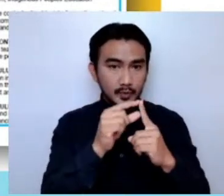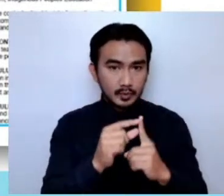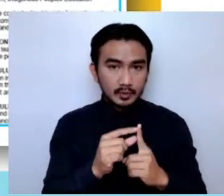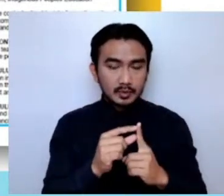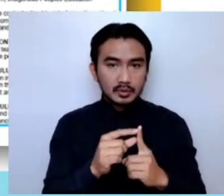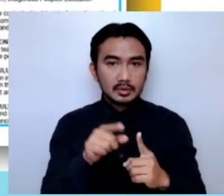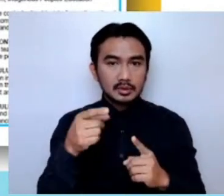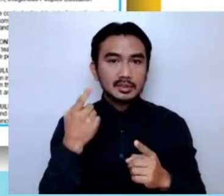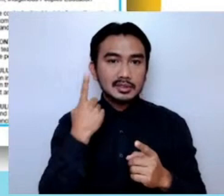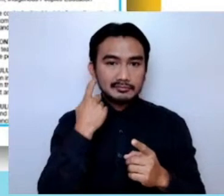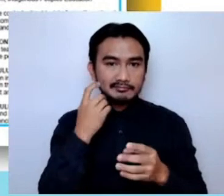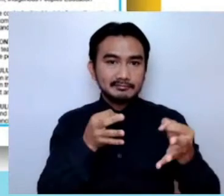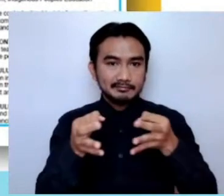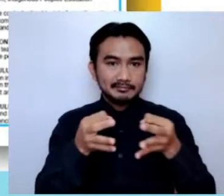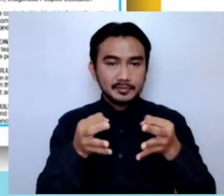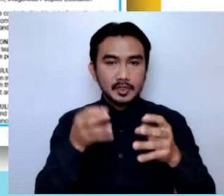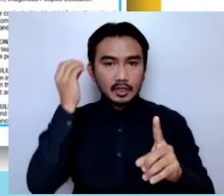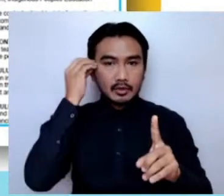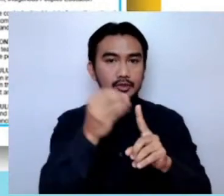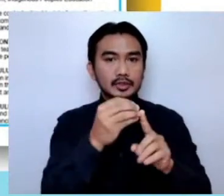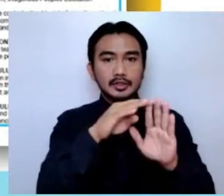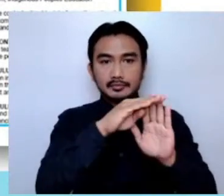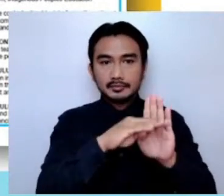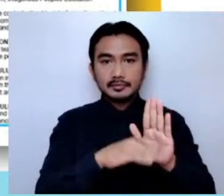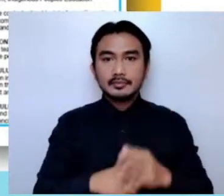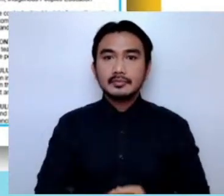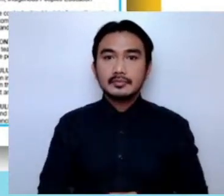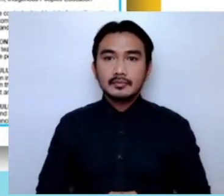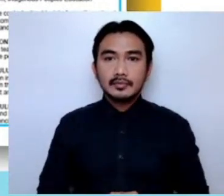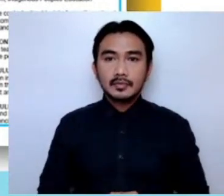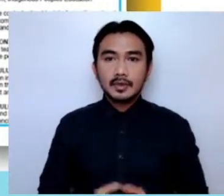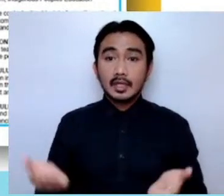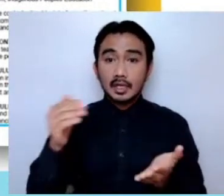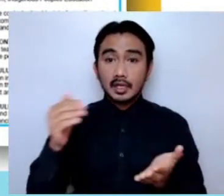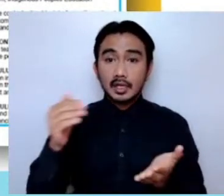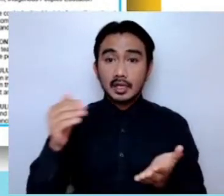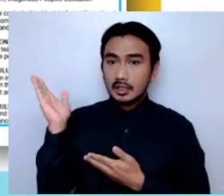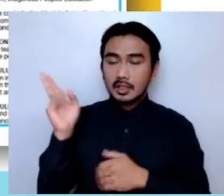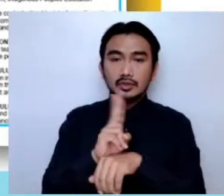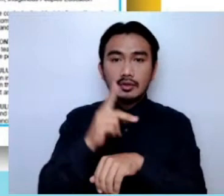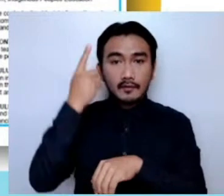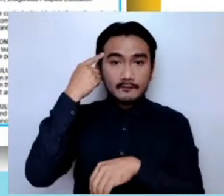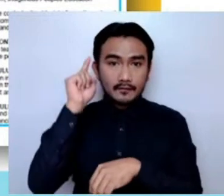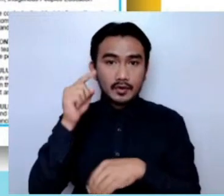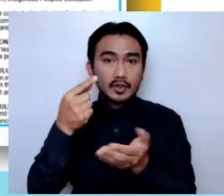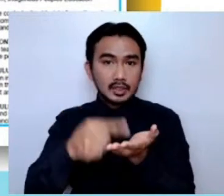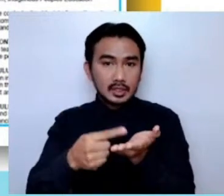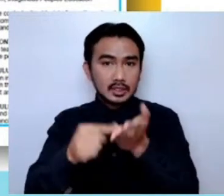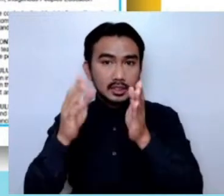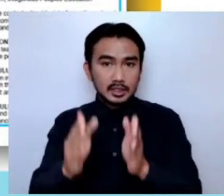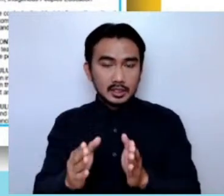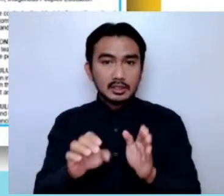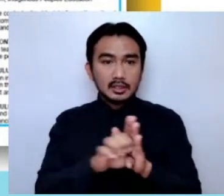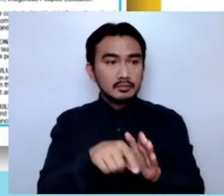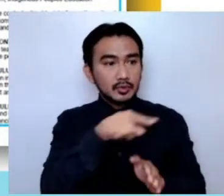our indicators. So this tool again is mainly used by our raters, but again, if our ratees, our teachers